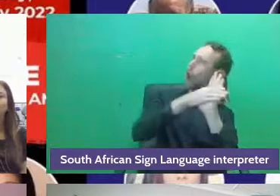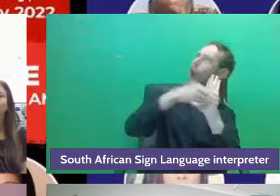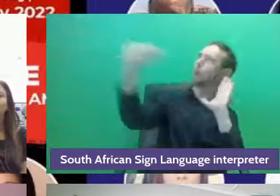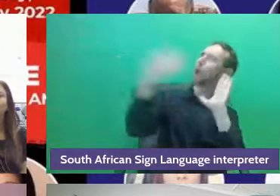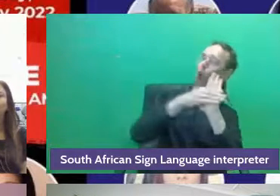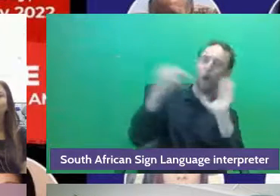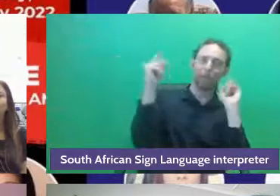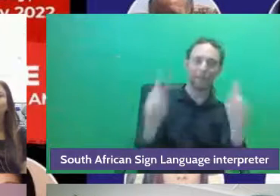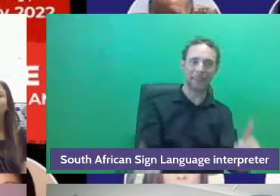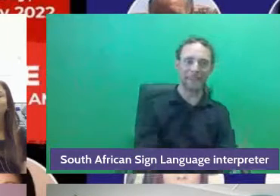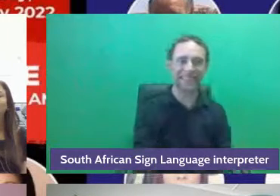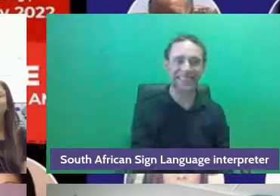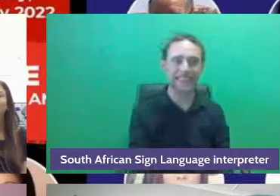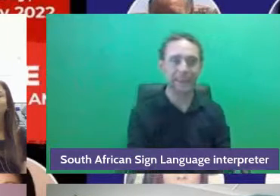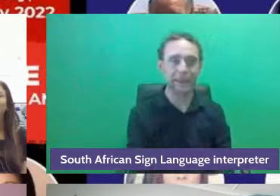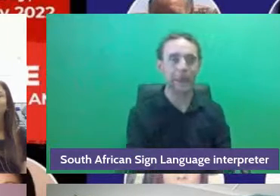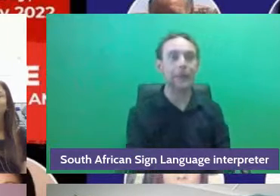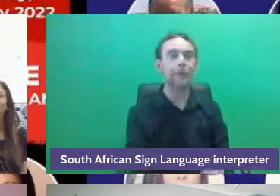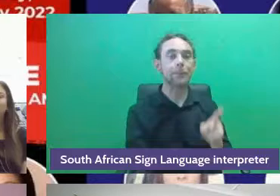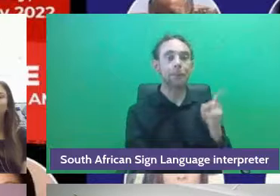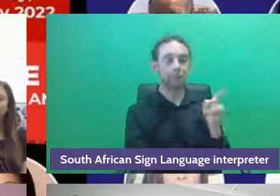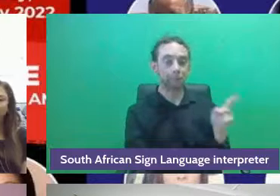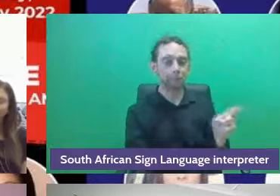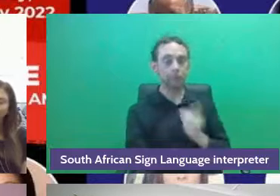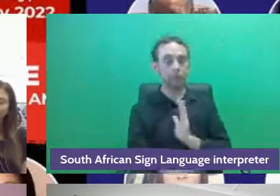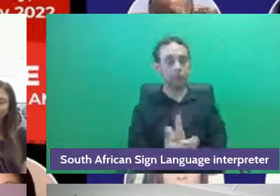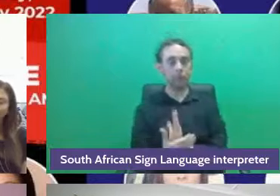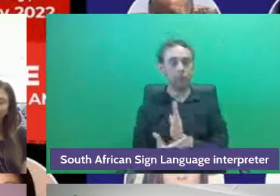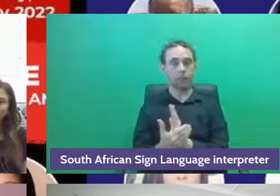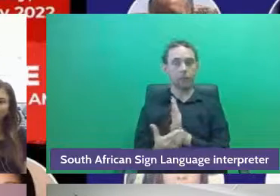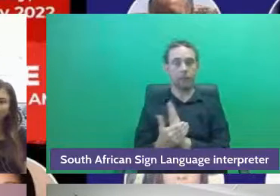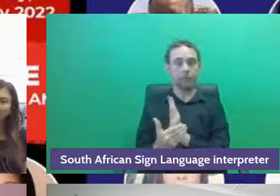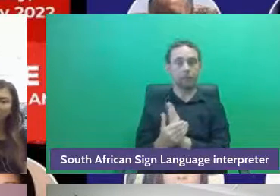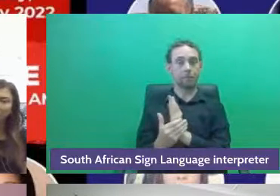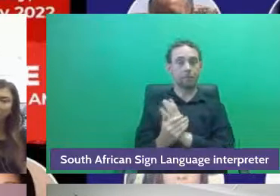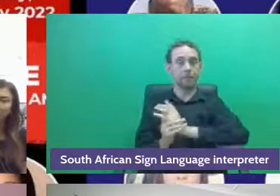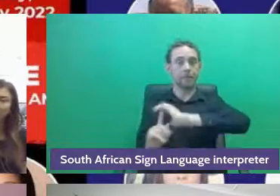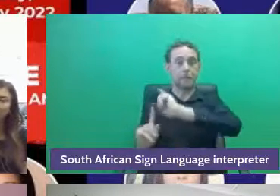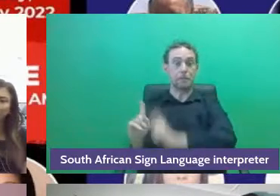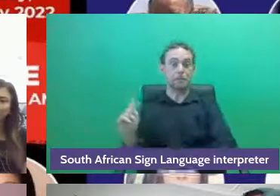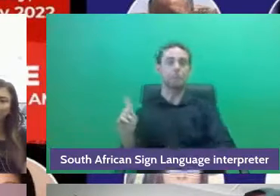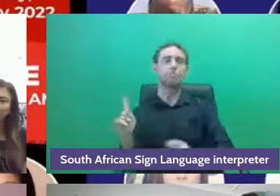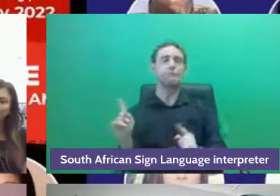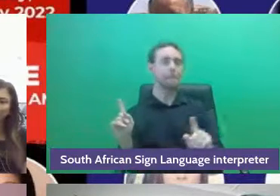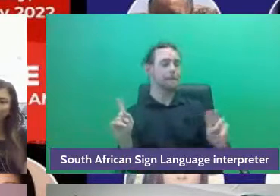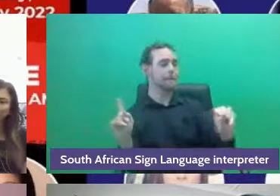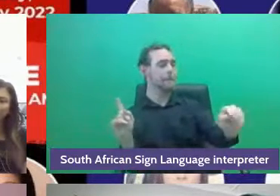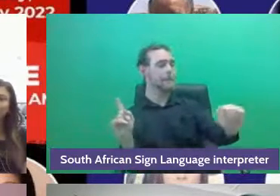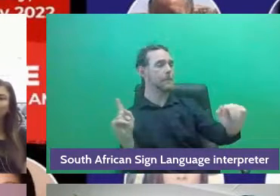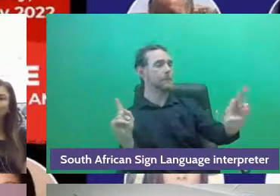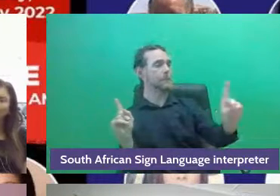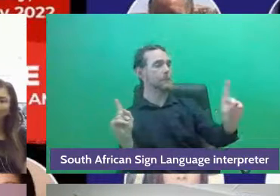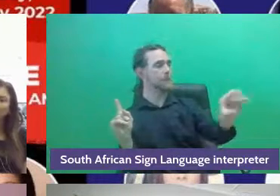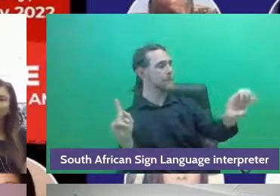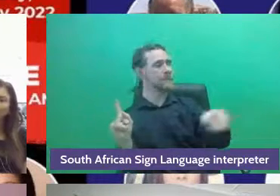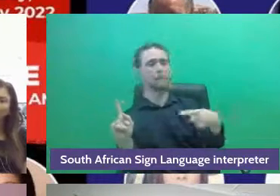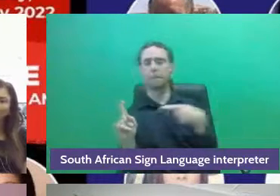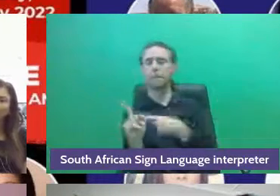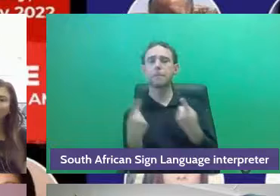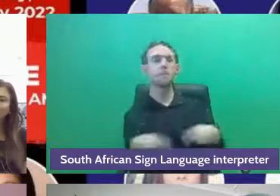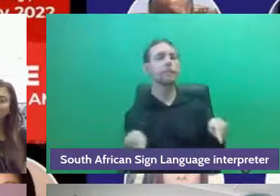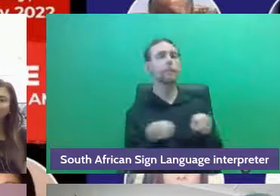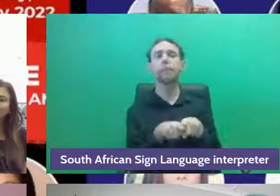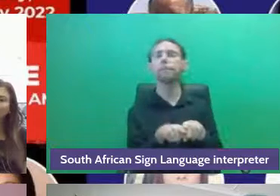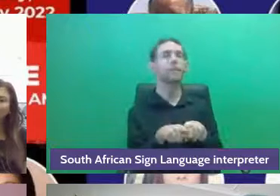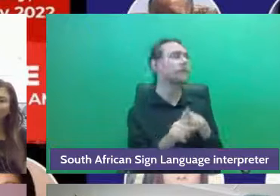Most definitely, Maud. As you said, we cannot fight this alone. We are free, but we're